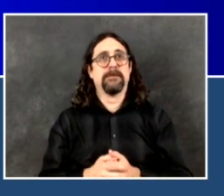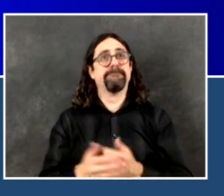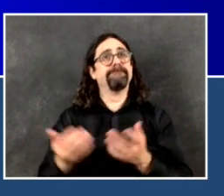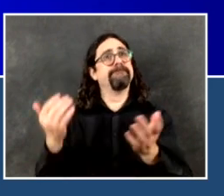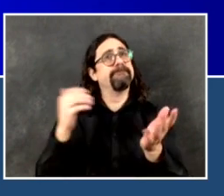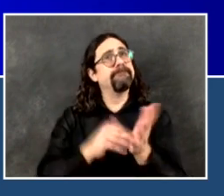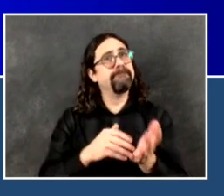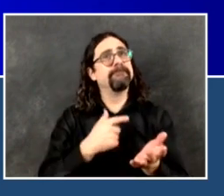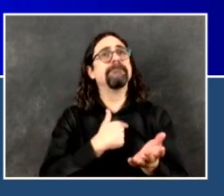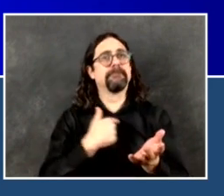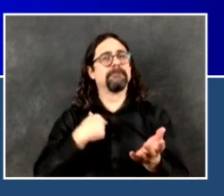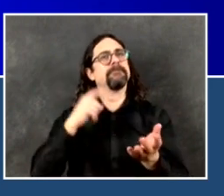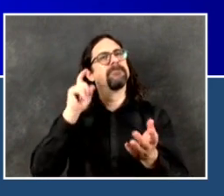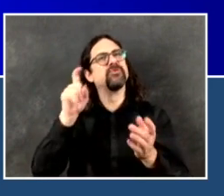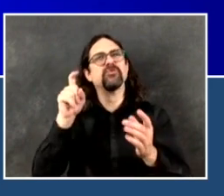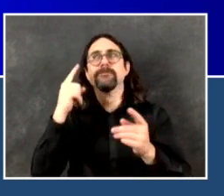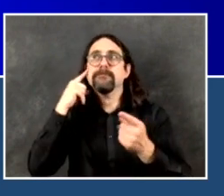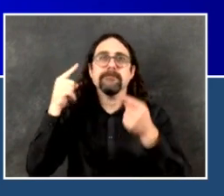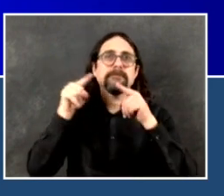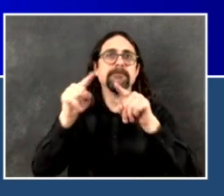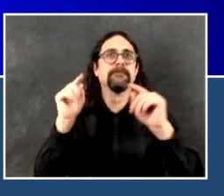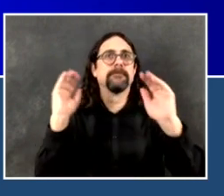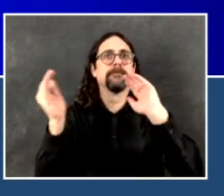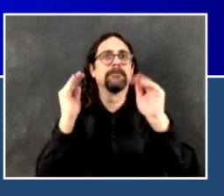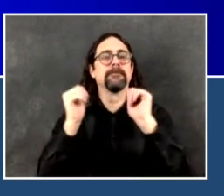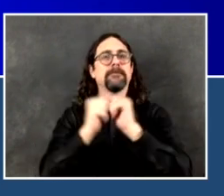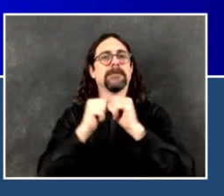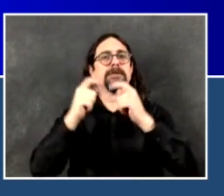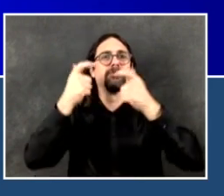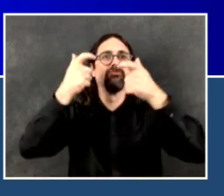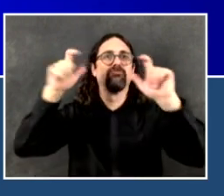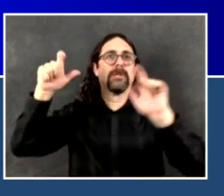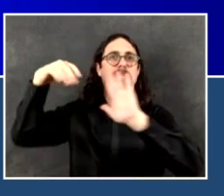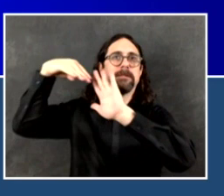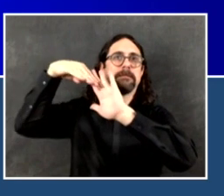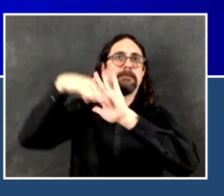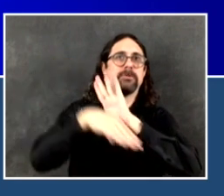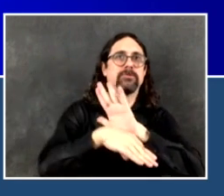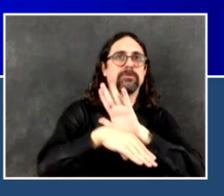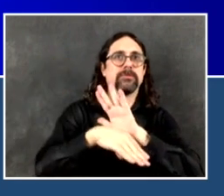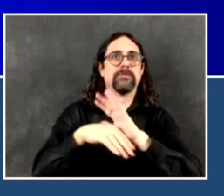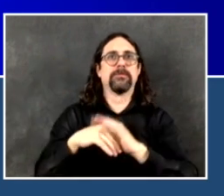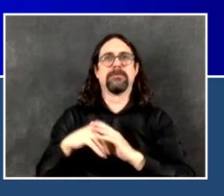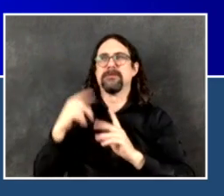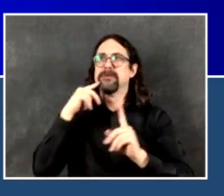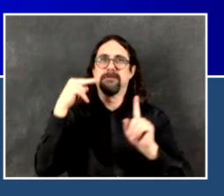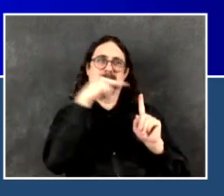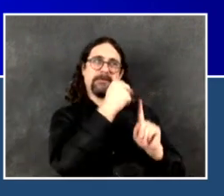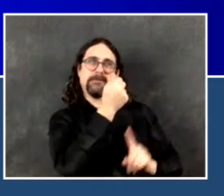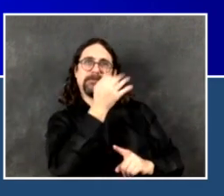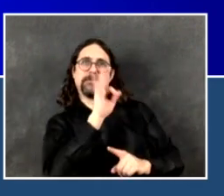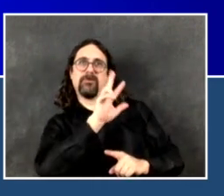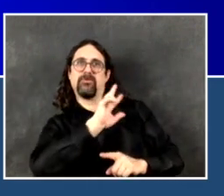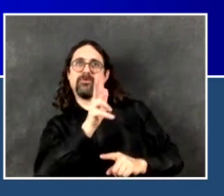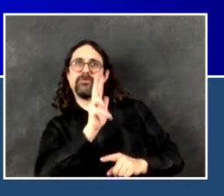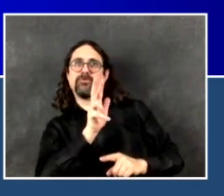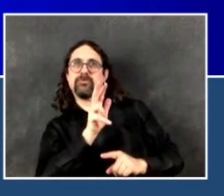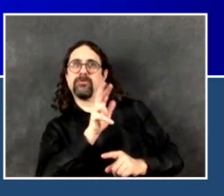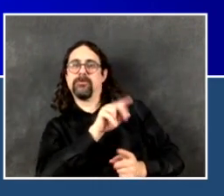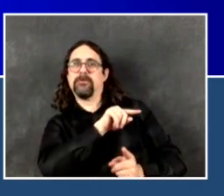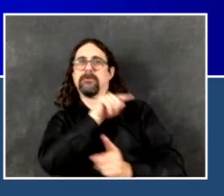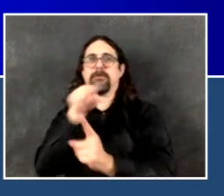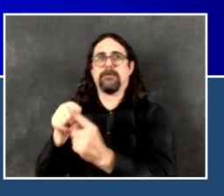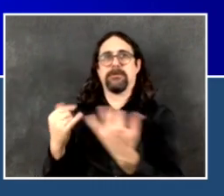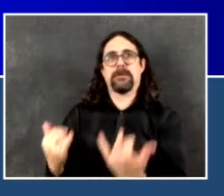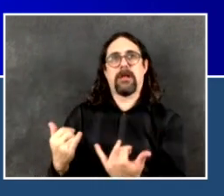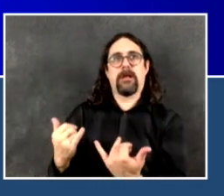older relatives, and when they spoke about the Great Depression, it sounded like it was yesterday. It was so vivid, it was so intense.